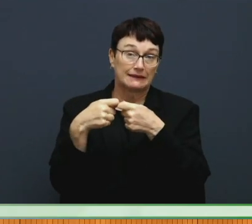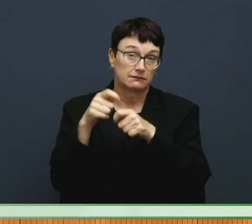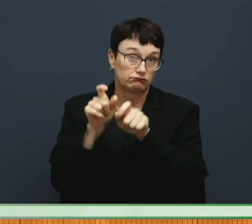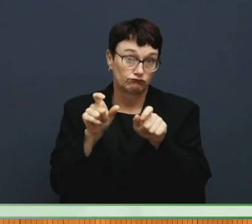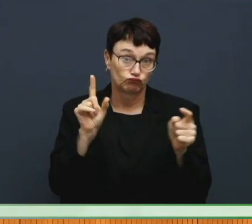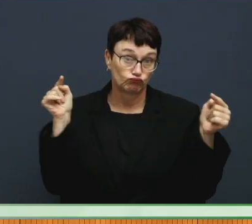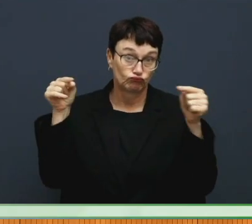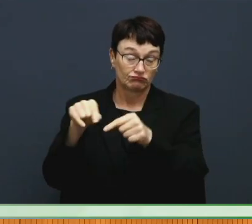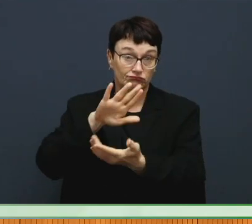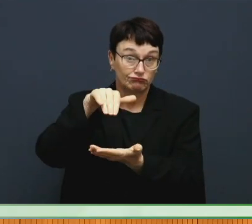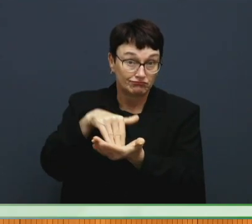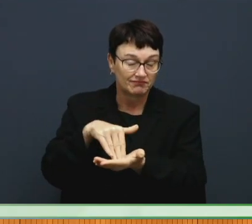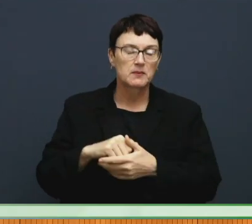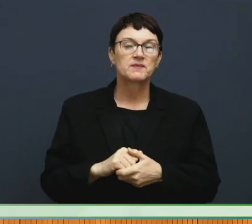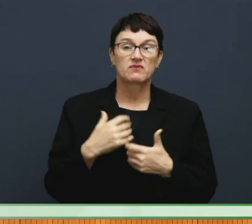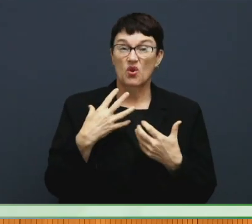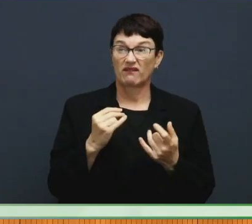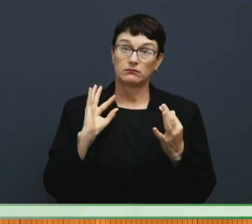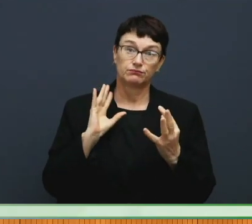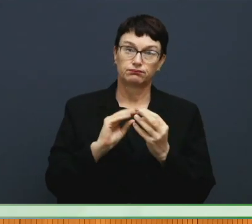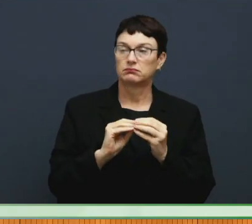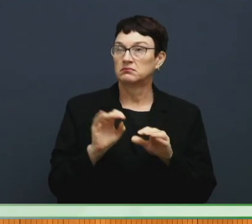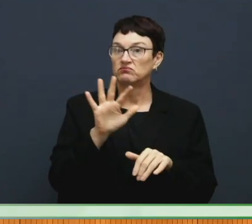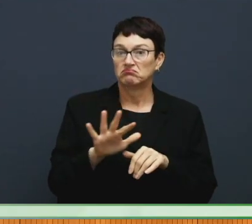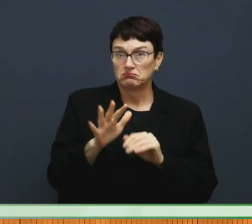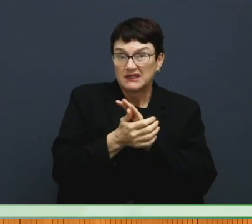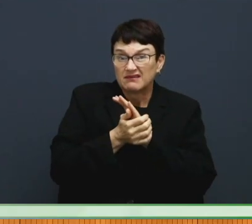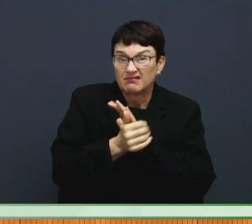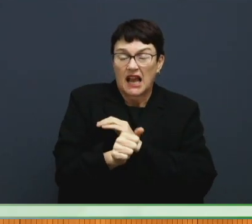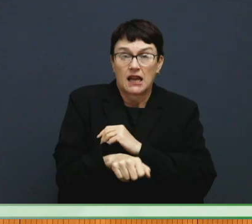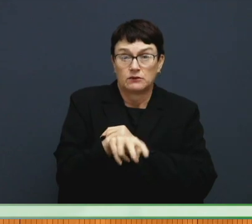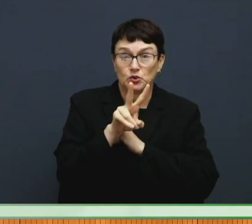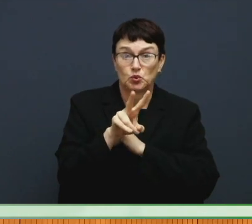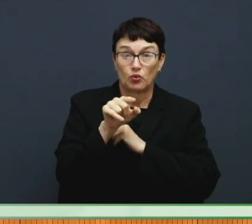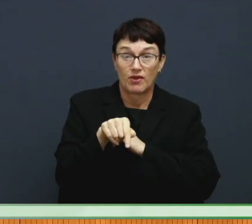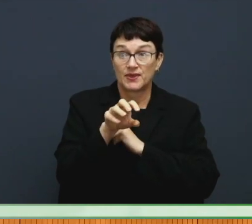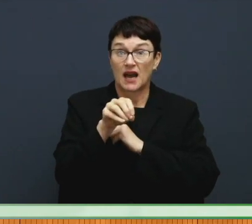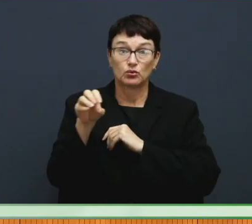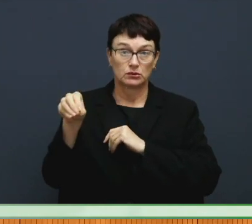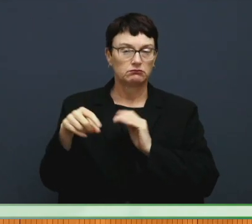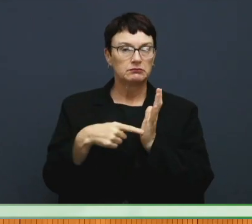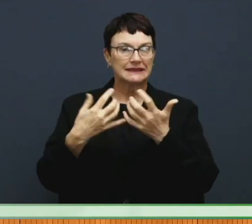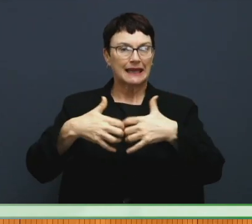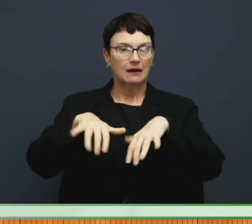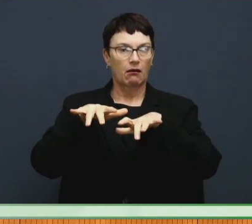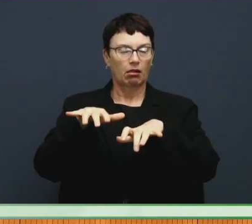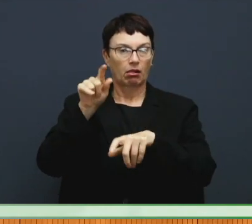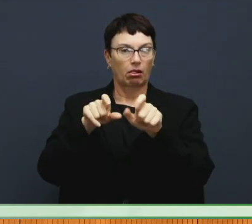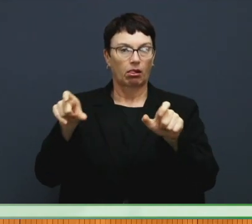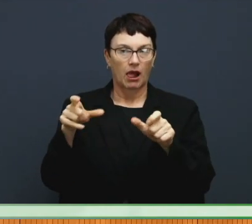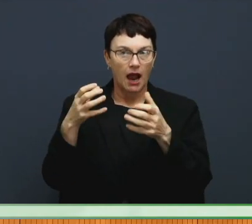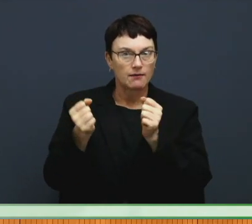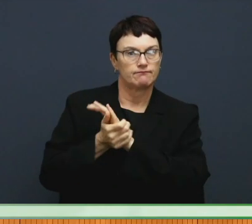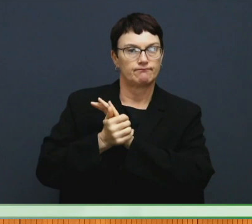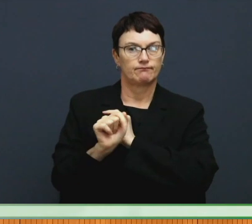over 2,000 technical talents with disabilities. We are constantly committed